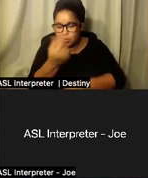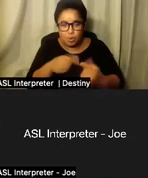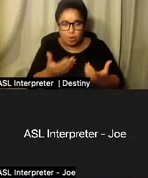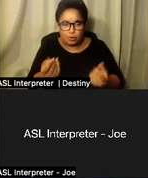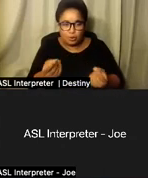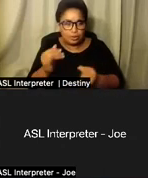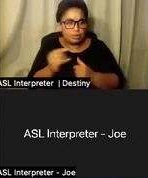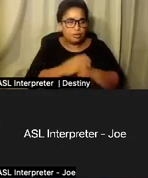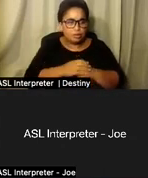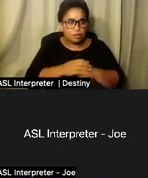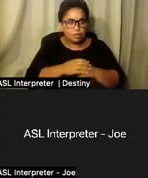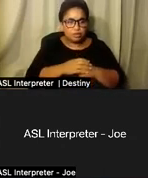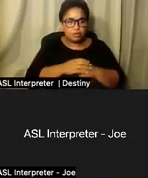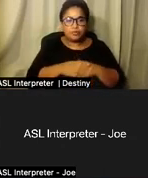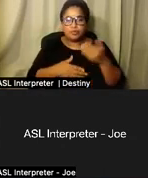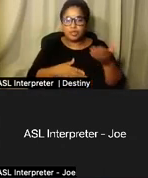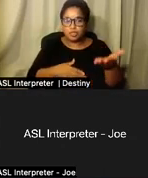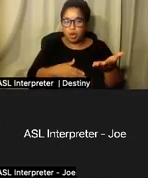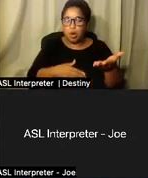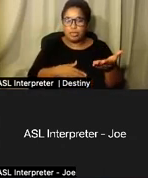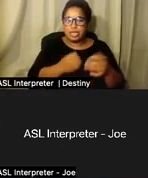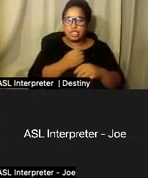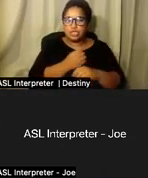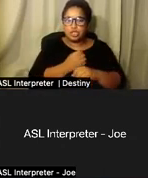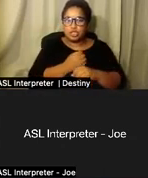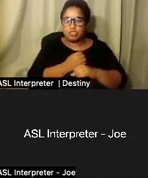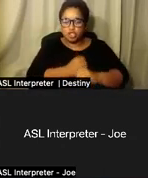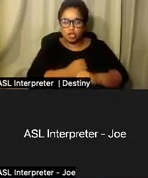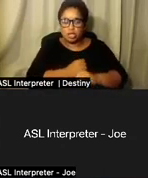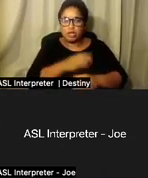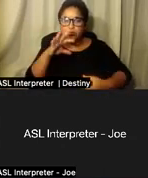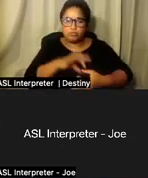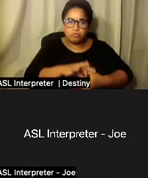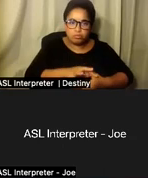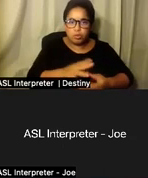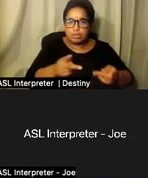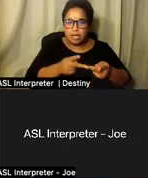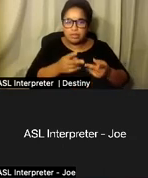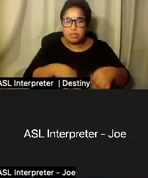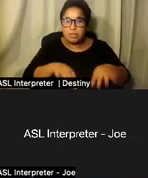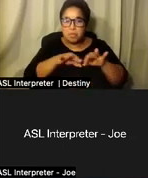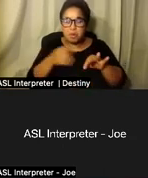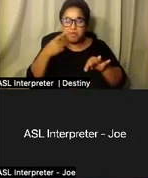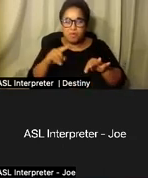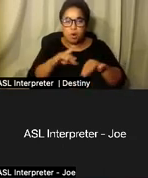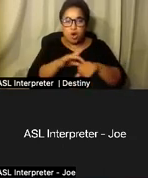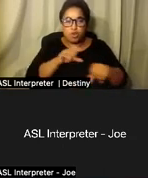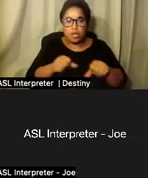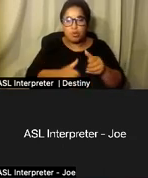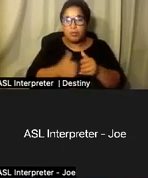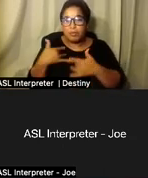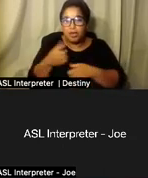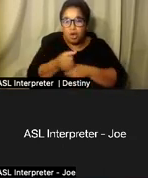As I mentioned earlier, securing your space is the most important step for earthquakes because it's what causes the most injuries